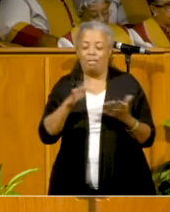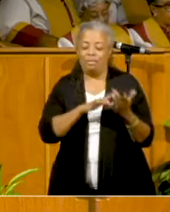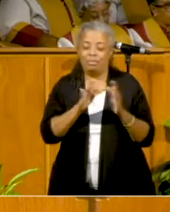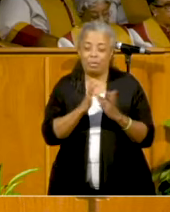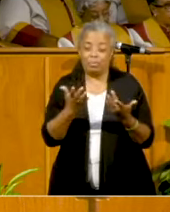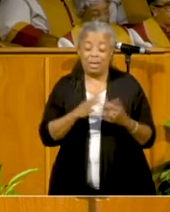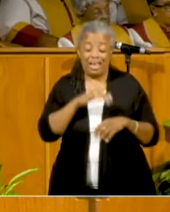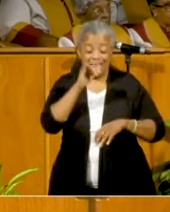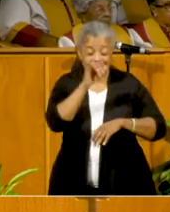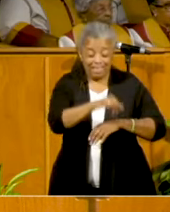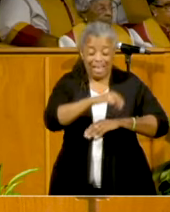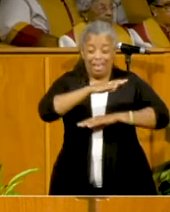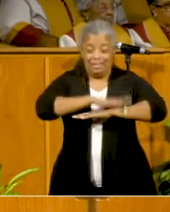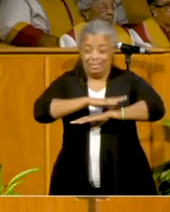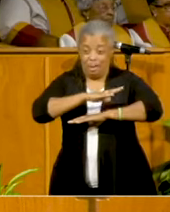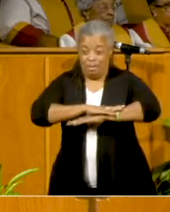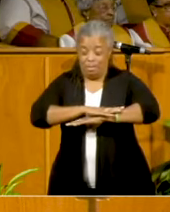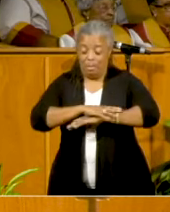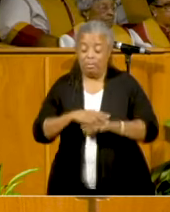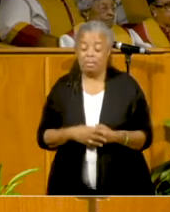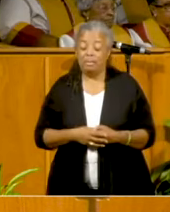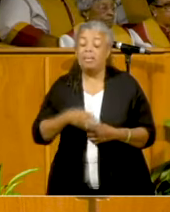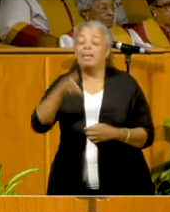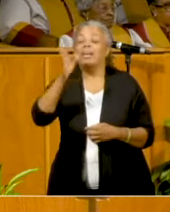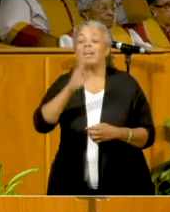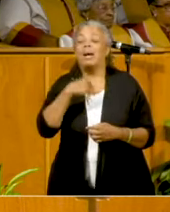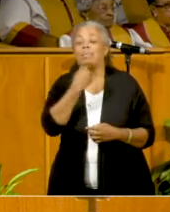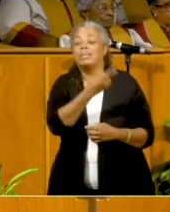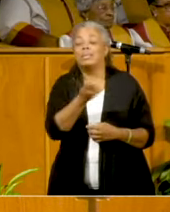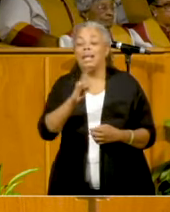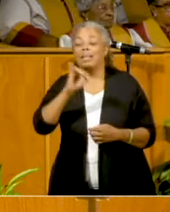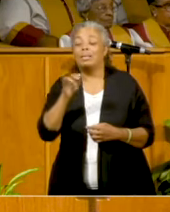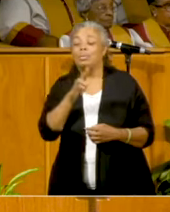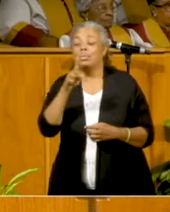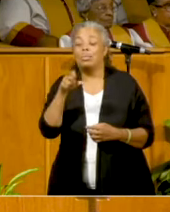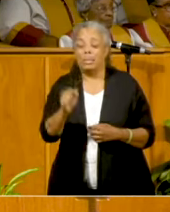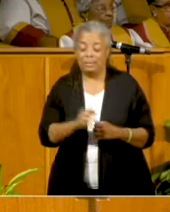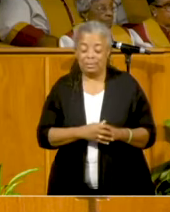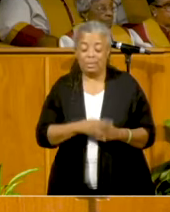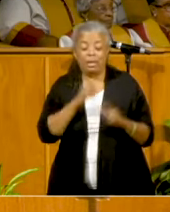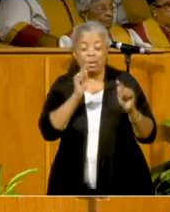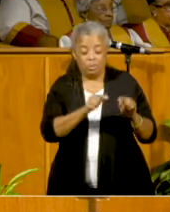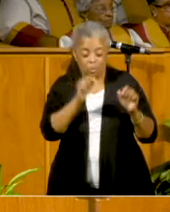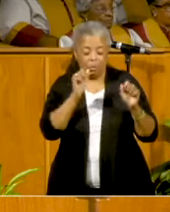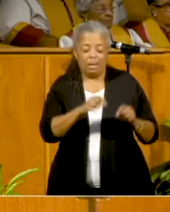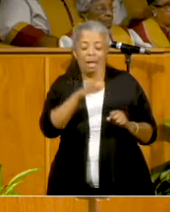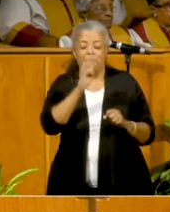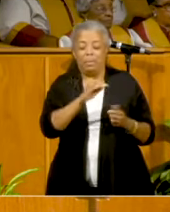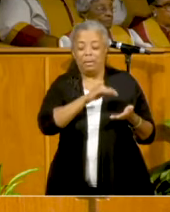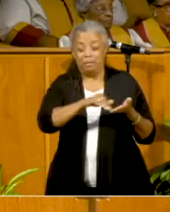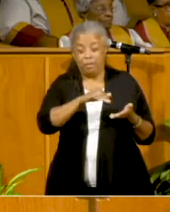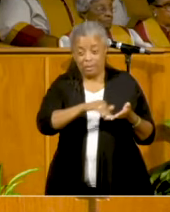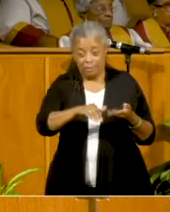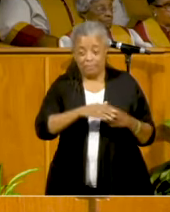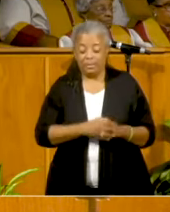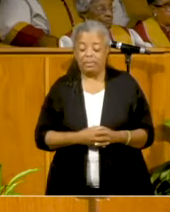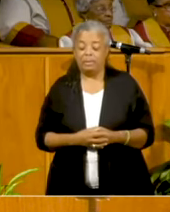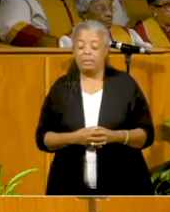at that table, God was telling Judas, you can be forgiven.